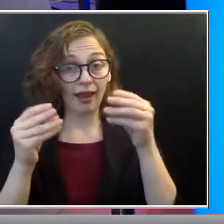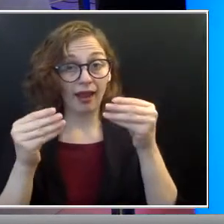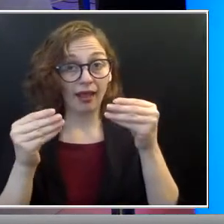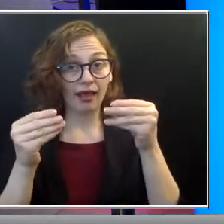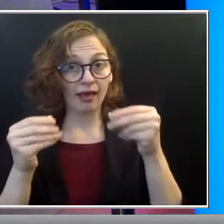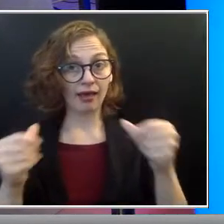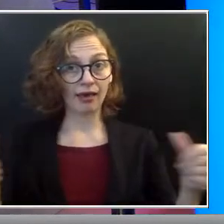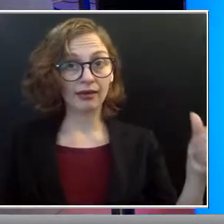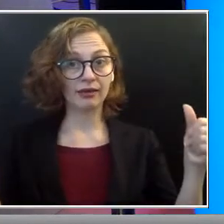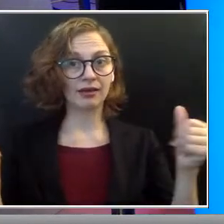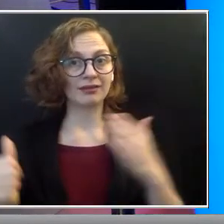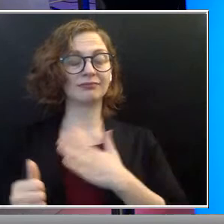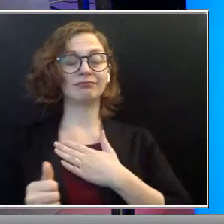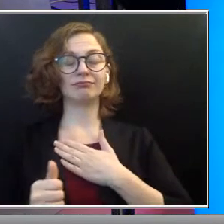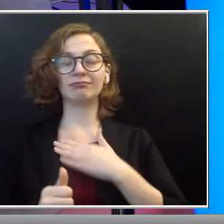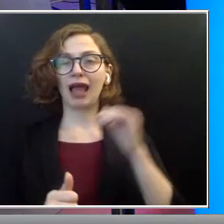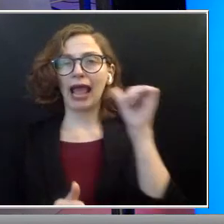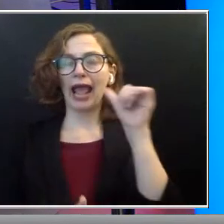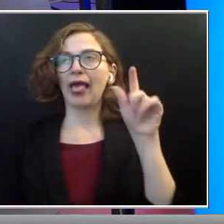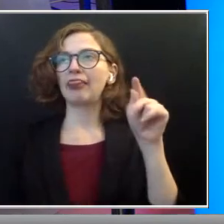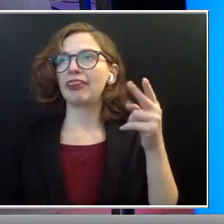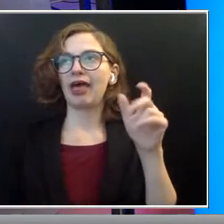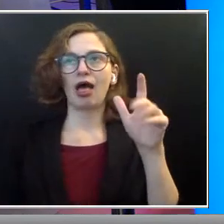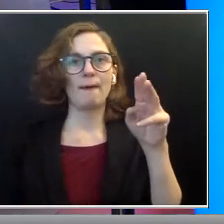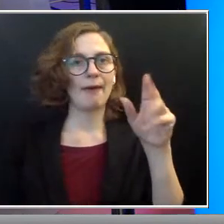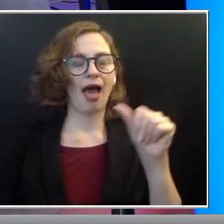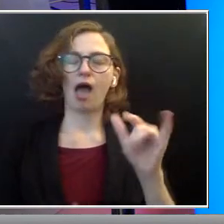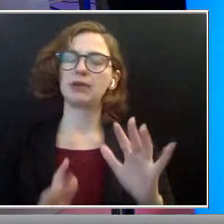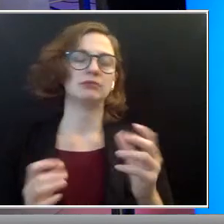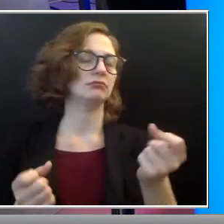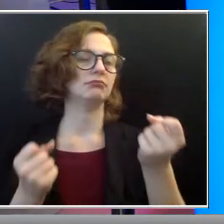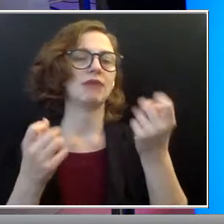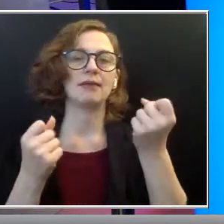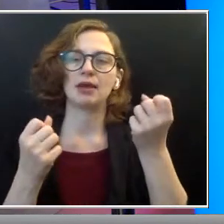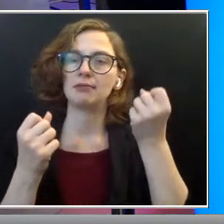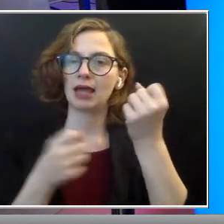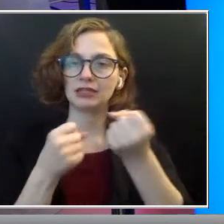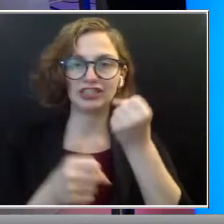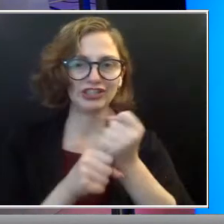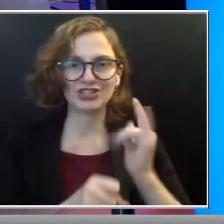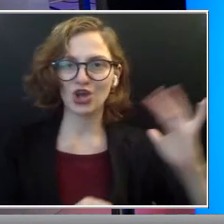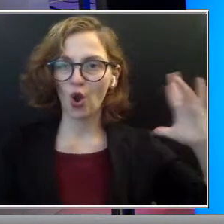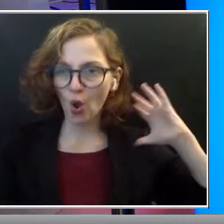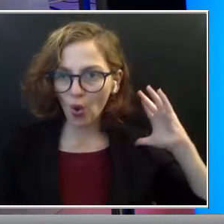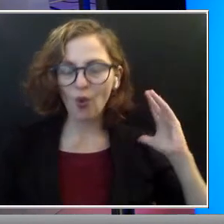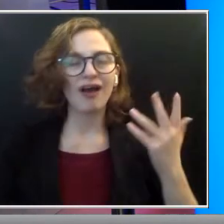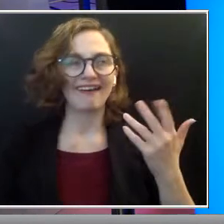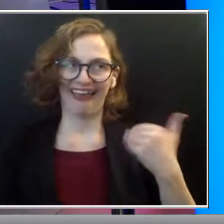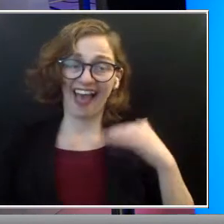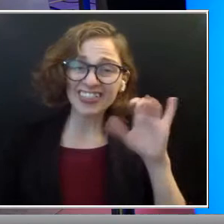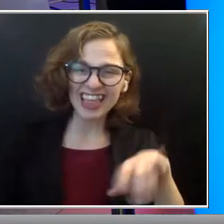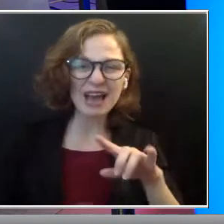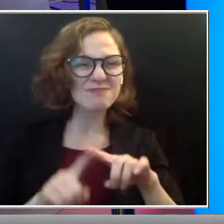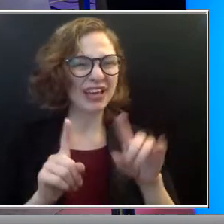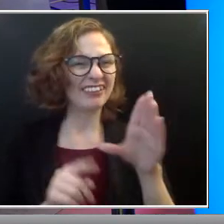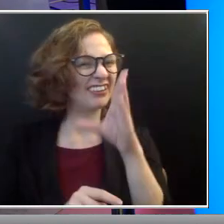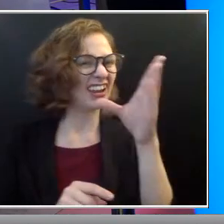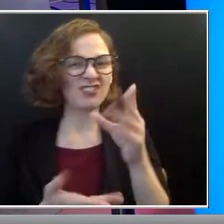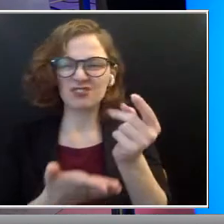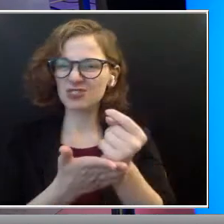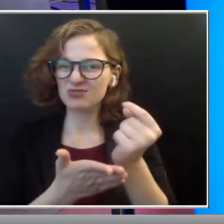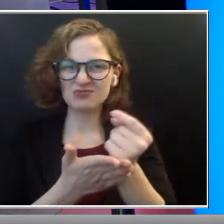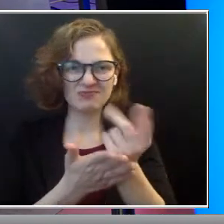Velma, this was decades ago, but I don't think it was ever treated. She just always had down. And we do have